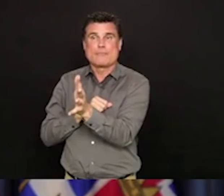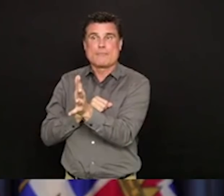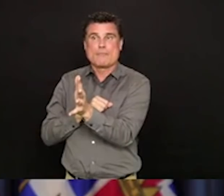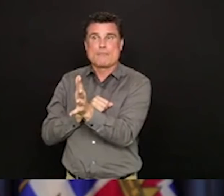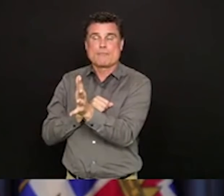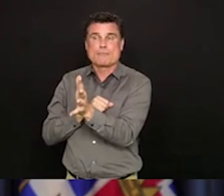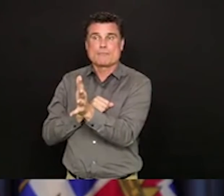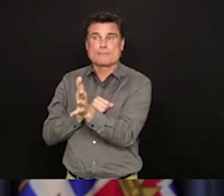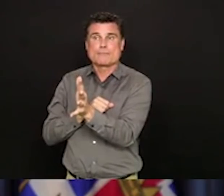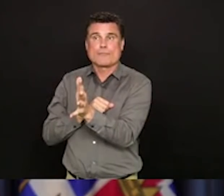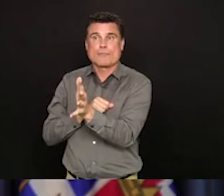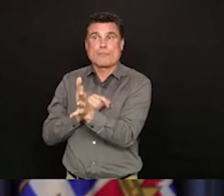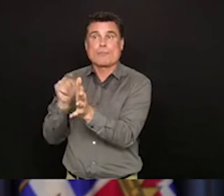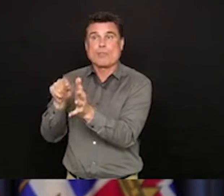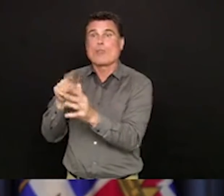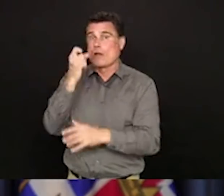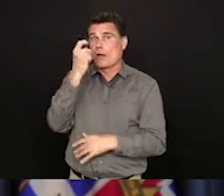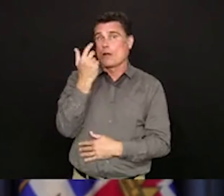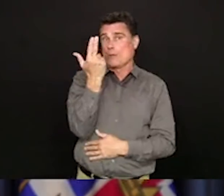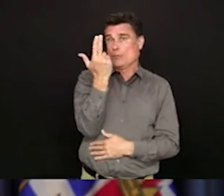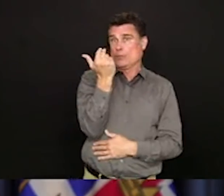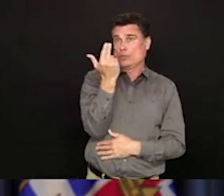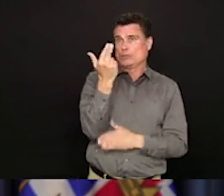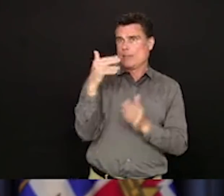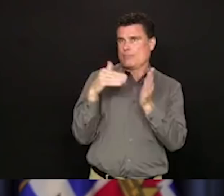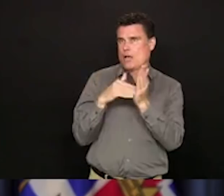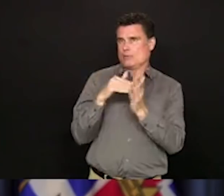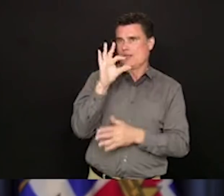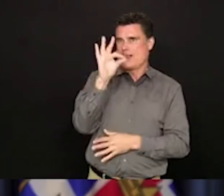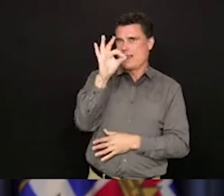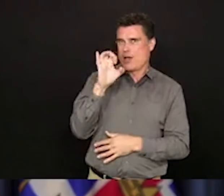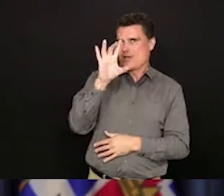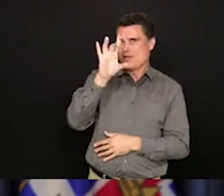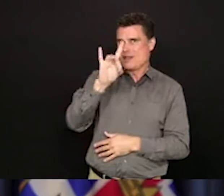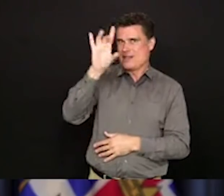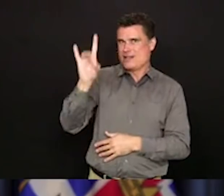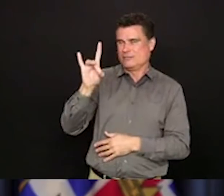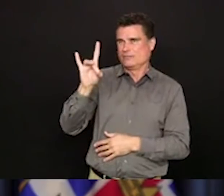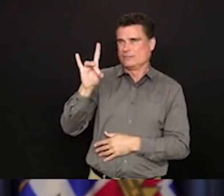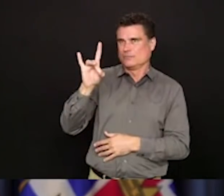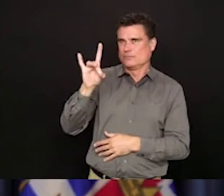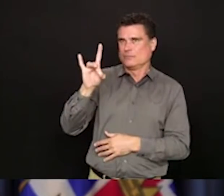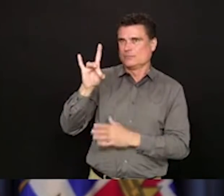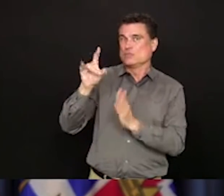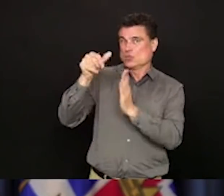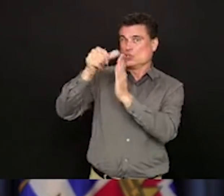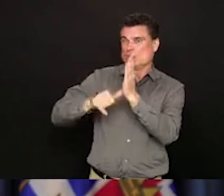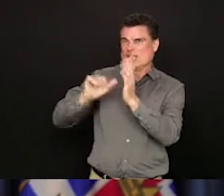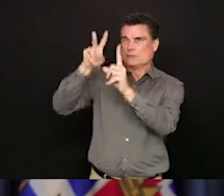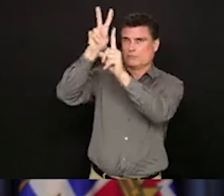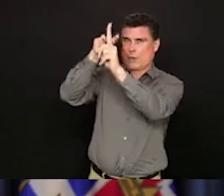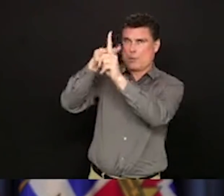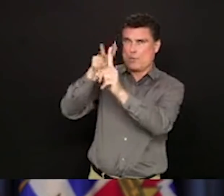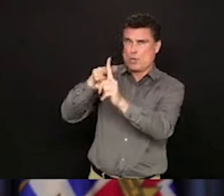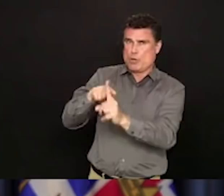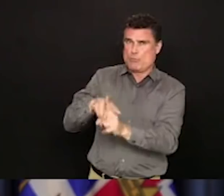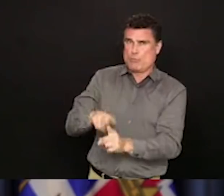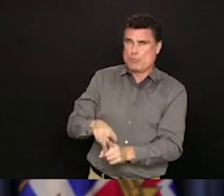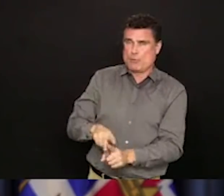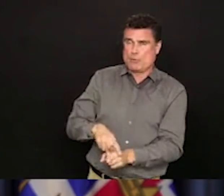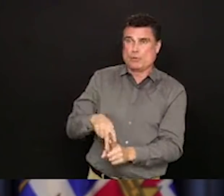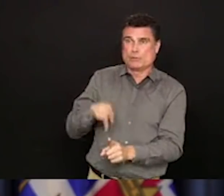13,988. The total completed cases, because we of course have continued with urgent scheduled and unscheduled surgeries, is